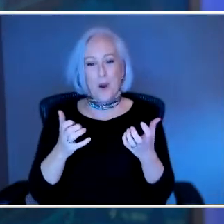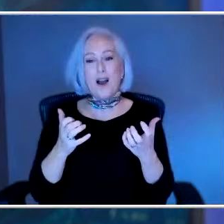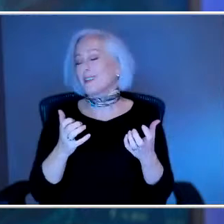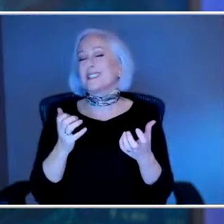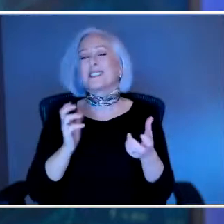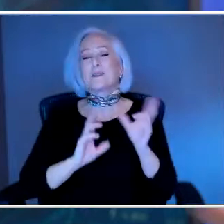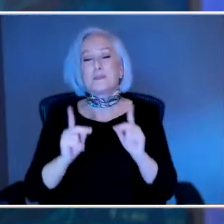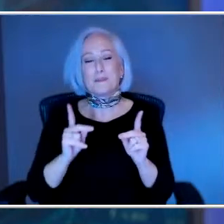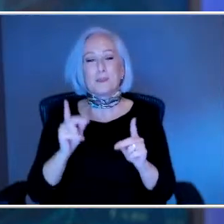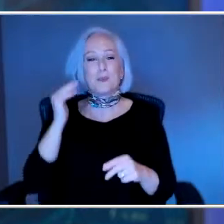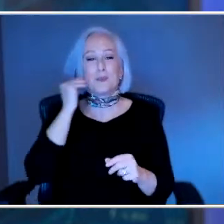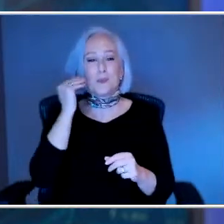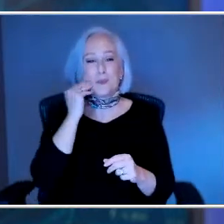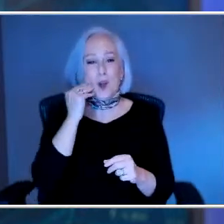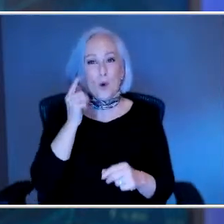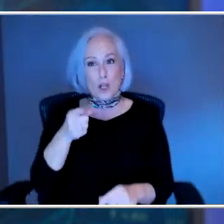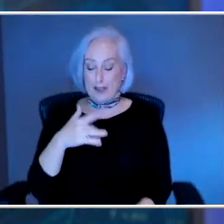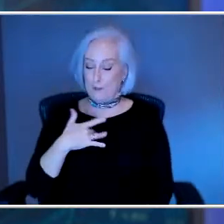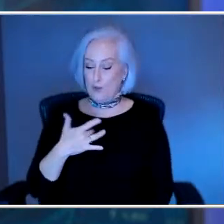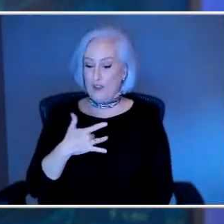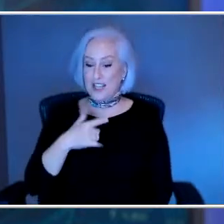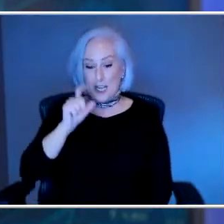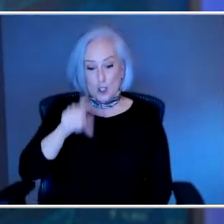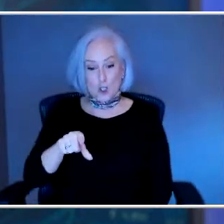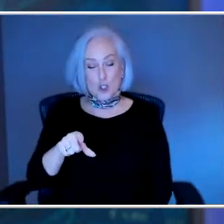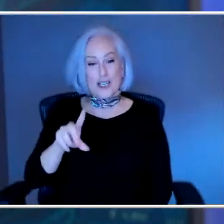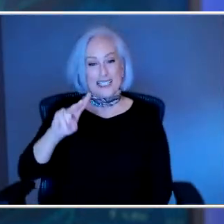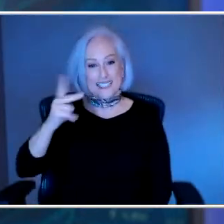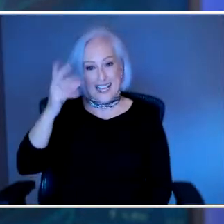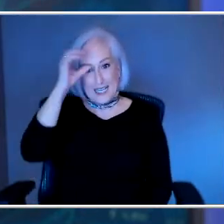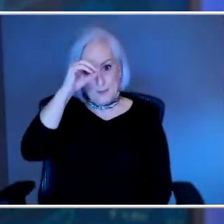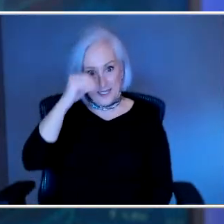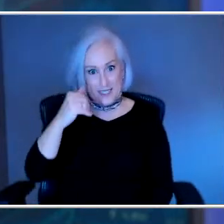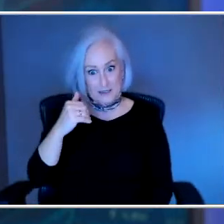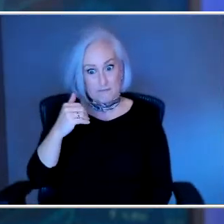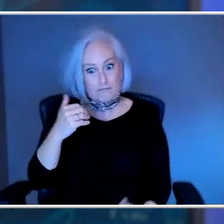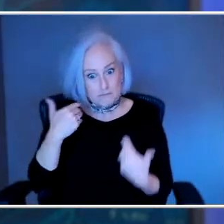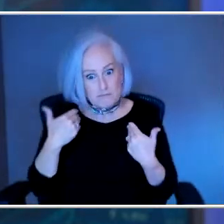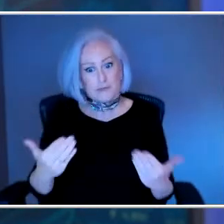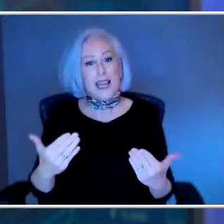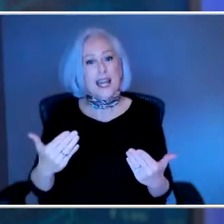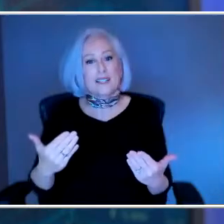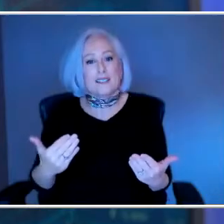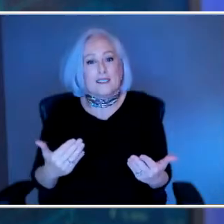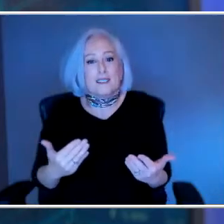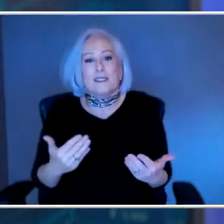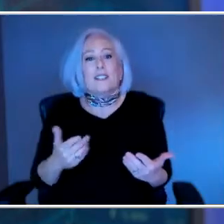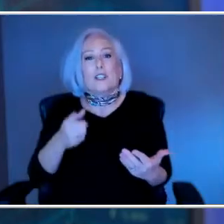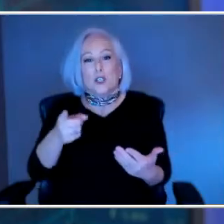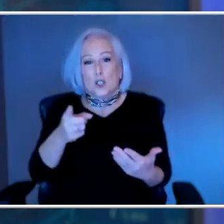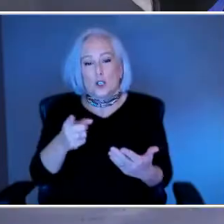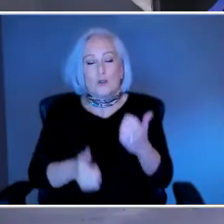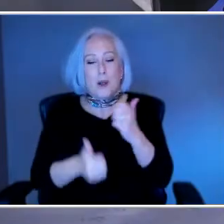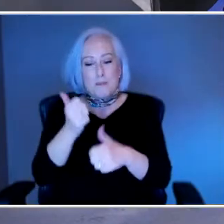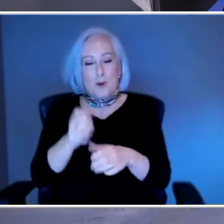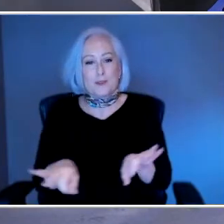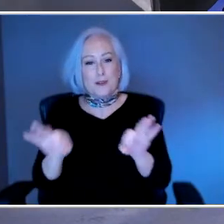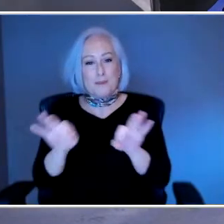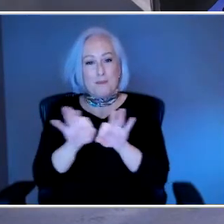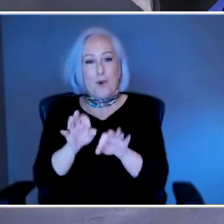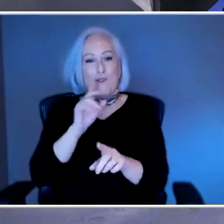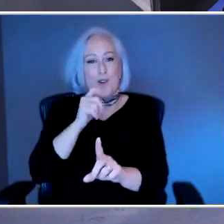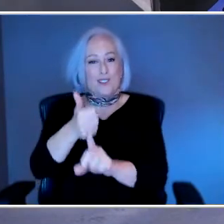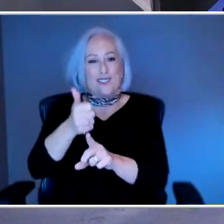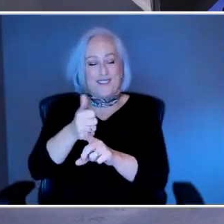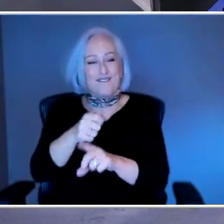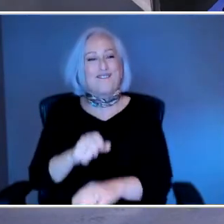your gut you should get a second opinion, just like what Allison talked about. Get a second opinion. Nobody cares about you as much as you do. Dr. O'Day, what's the takeaway? Just